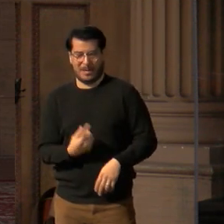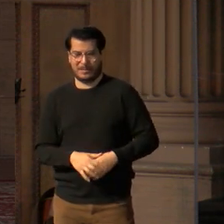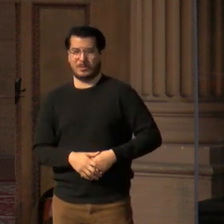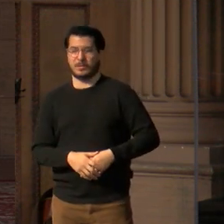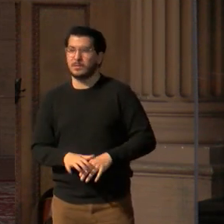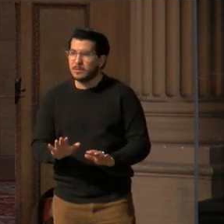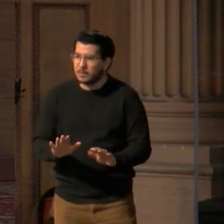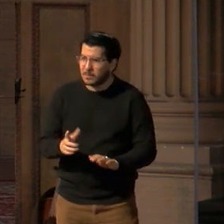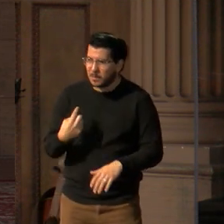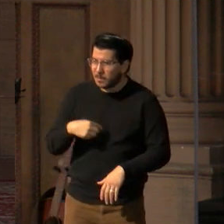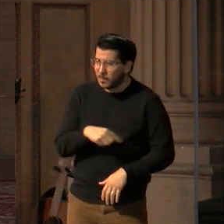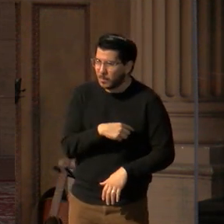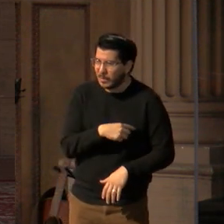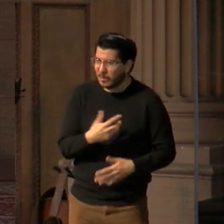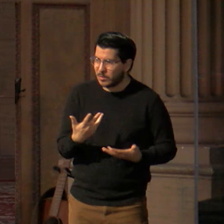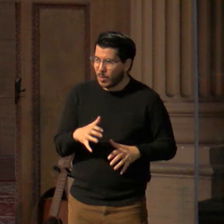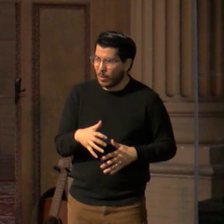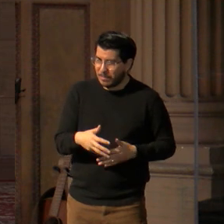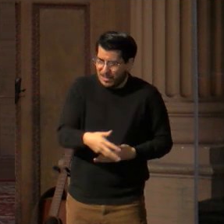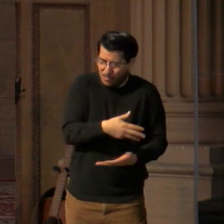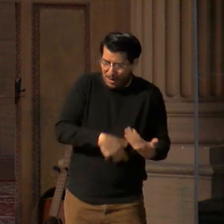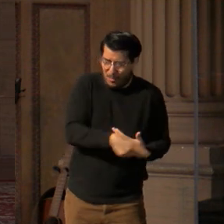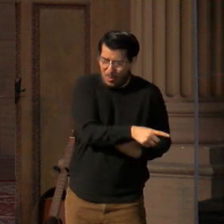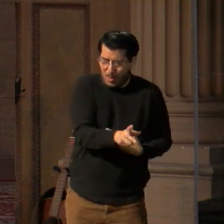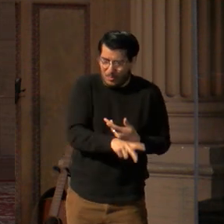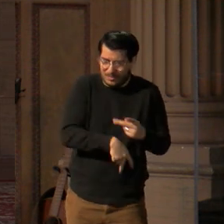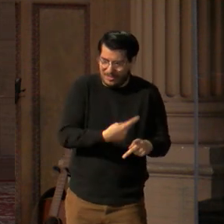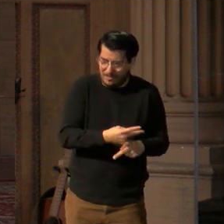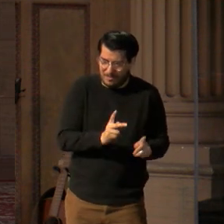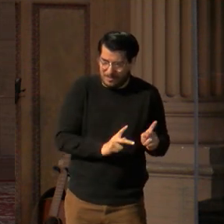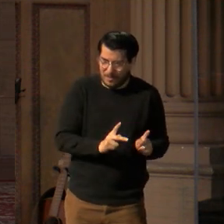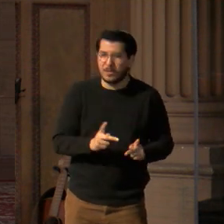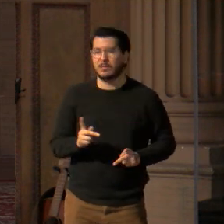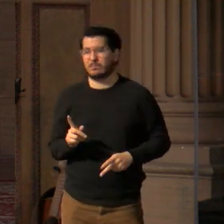Well, we don't want to be around someone like that, so we shouldn't be someone like that.